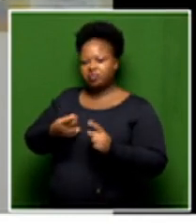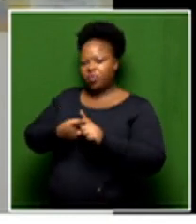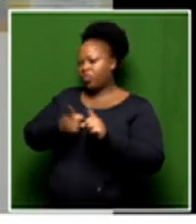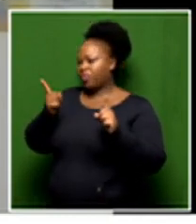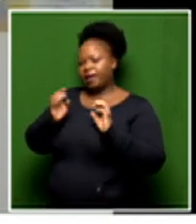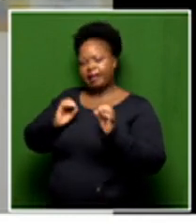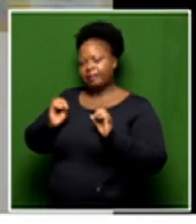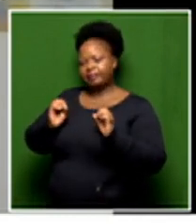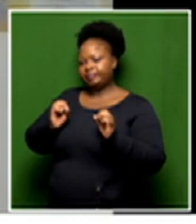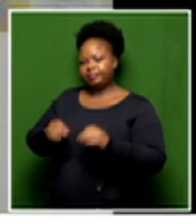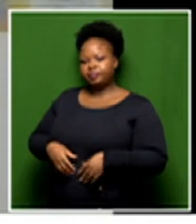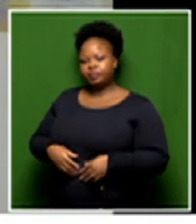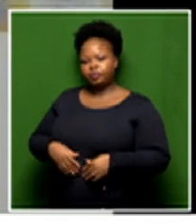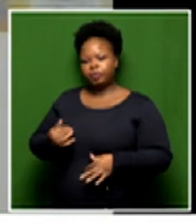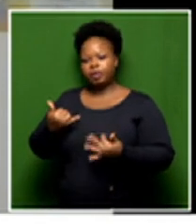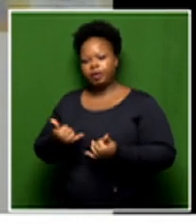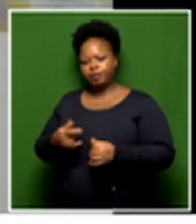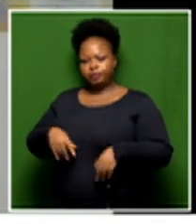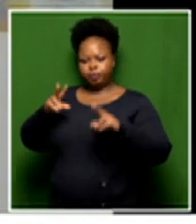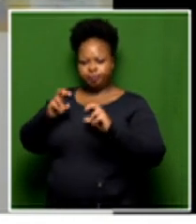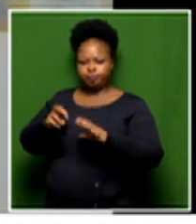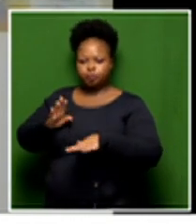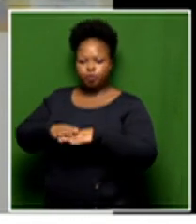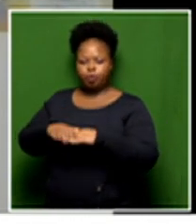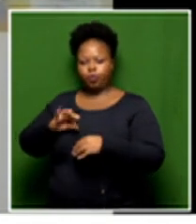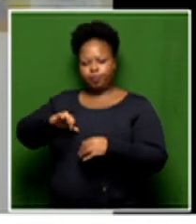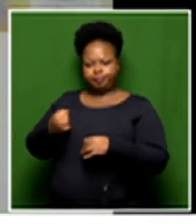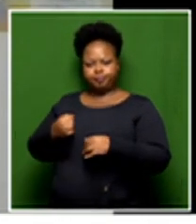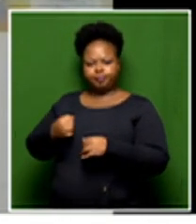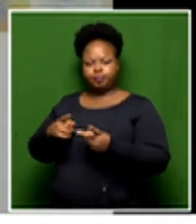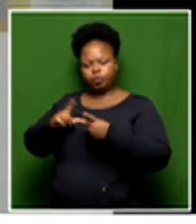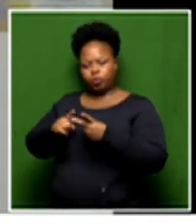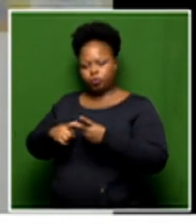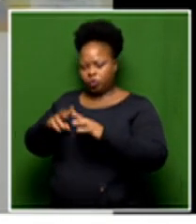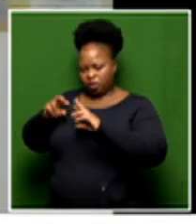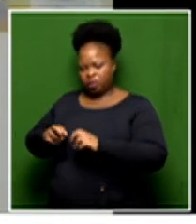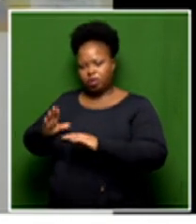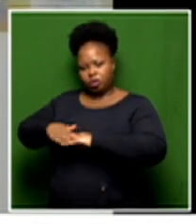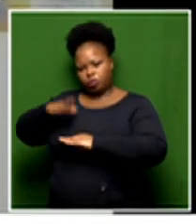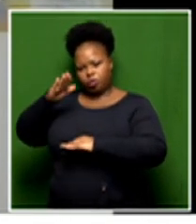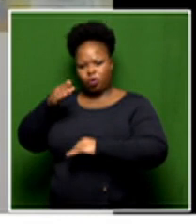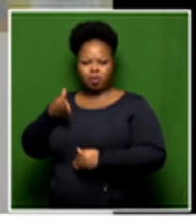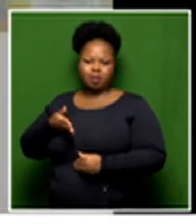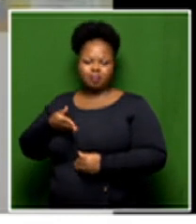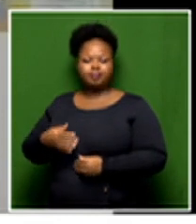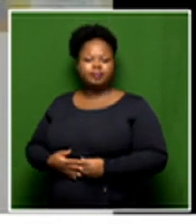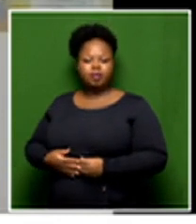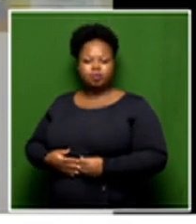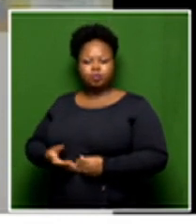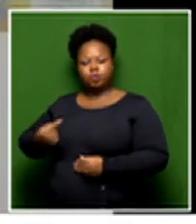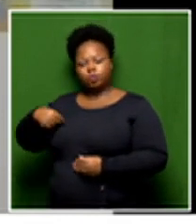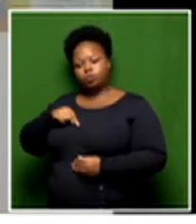track. Enrollment into studies, retention in studies has been high. And so we're